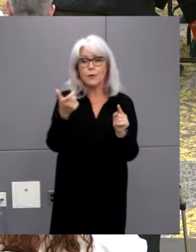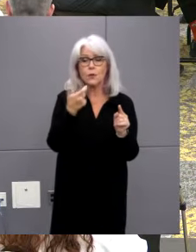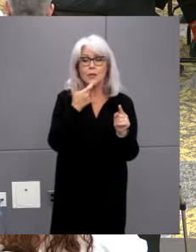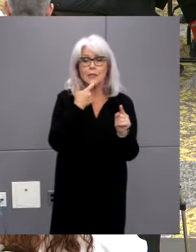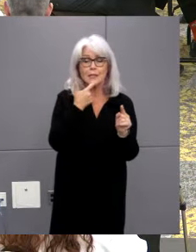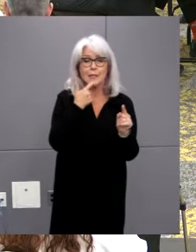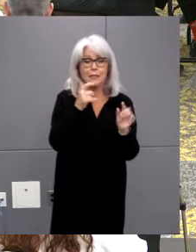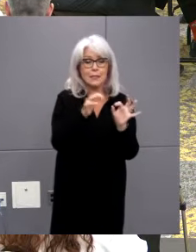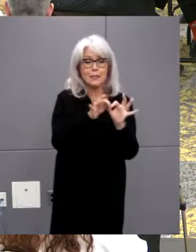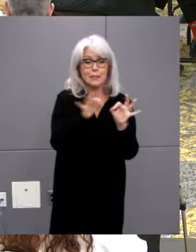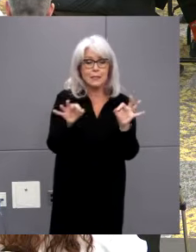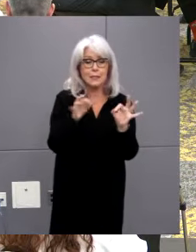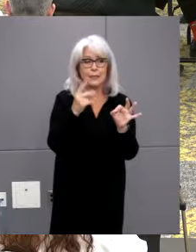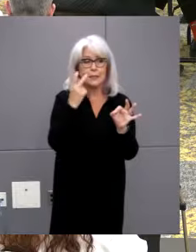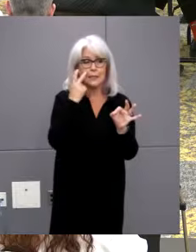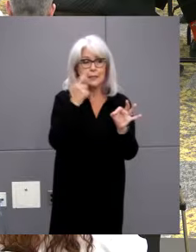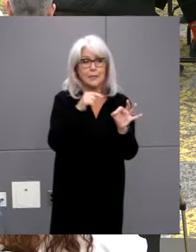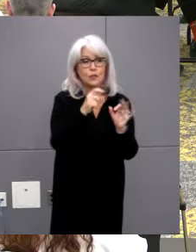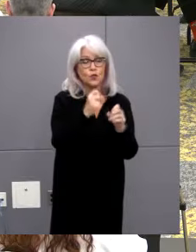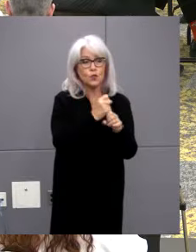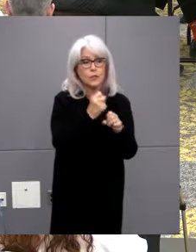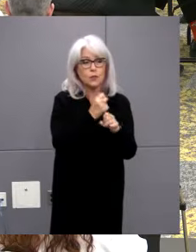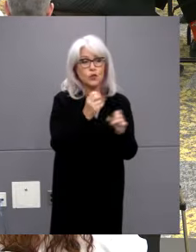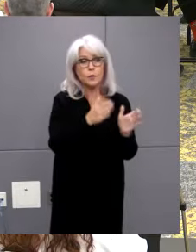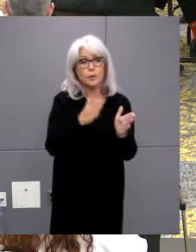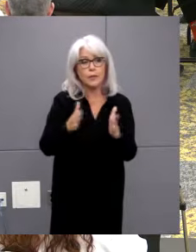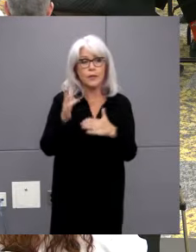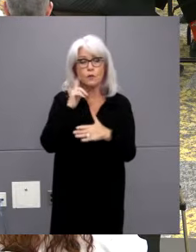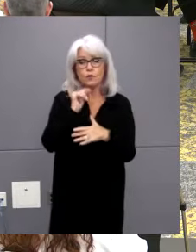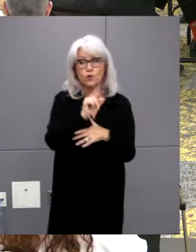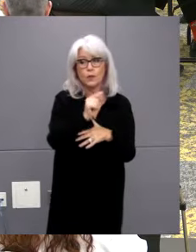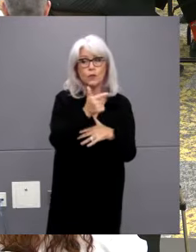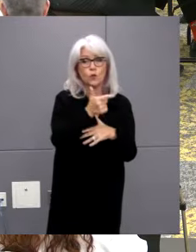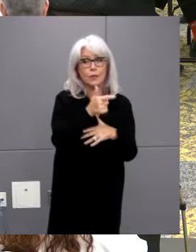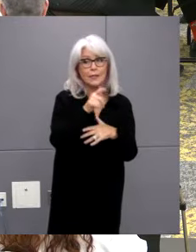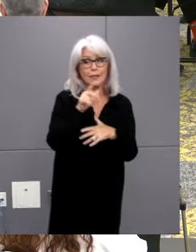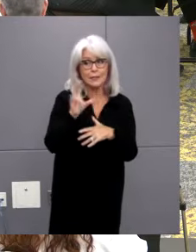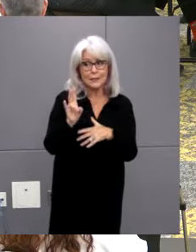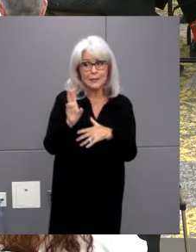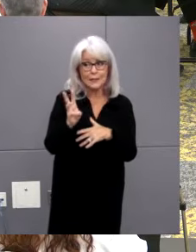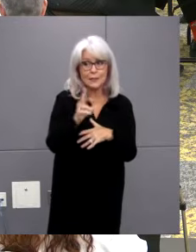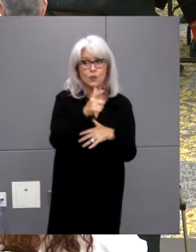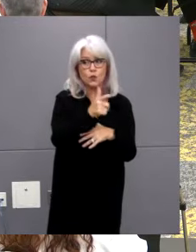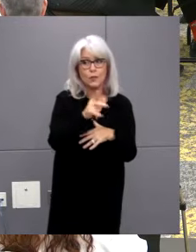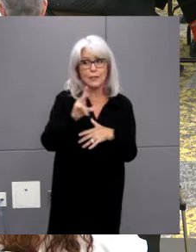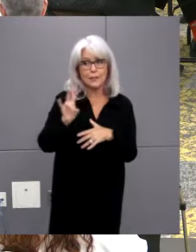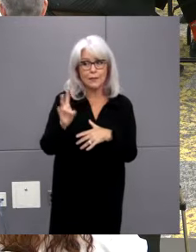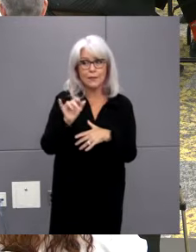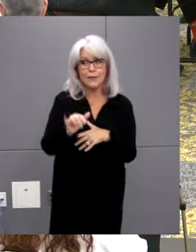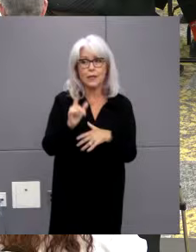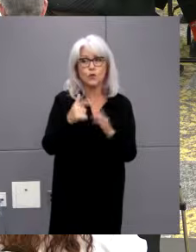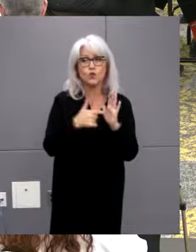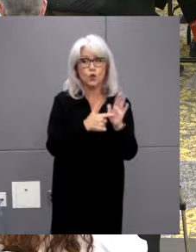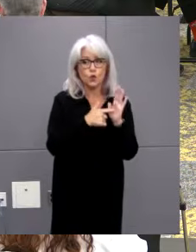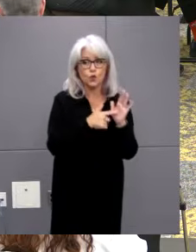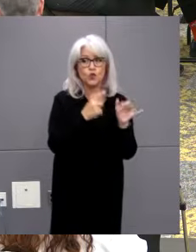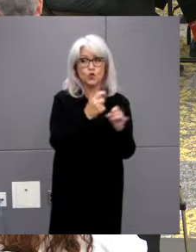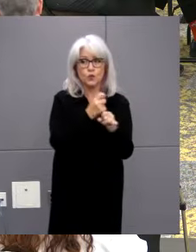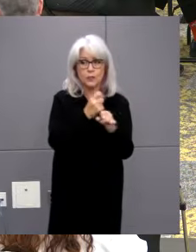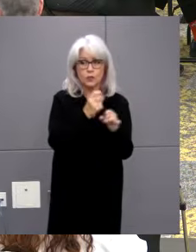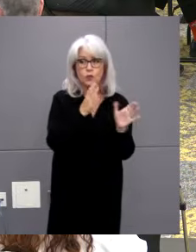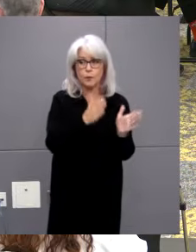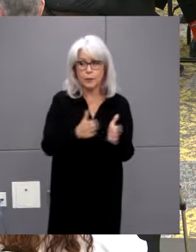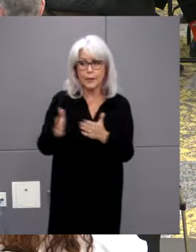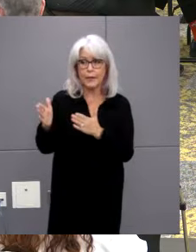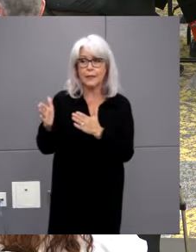"C strategic plan for 2026, 2027, that is being replaced with it stating "C current strategic plan," which will